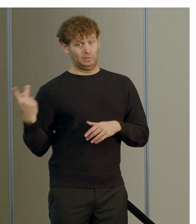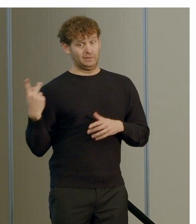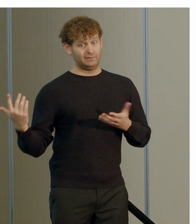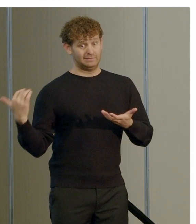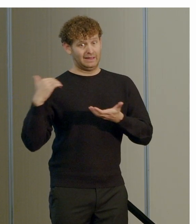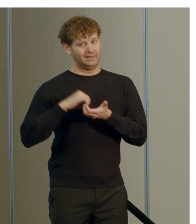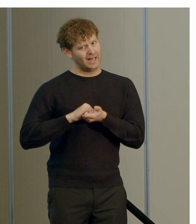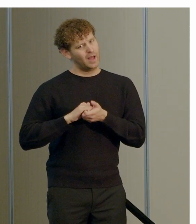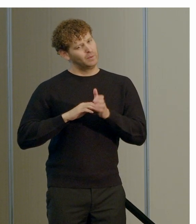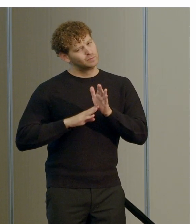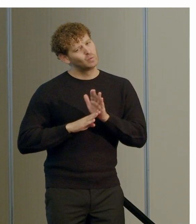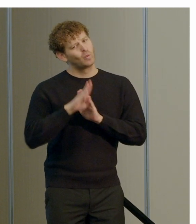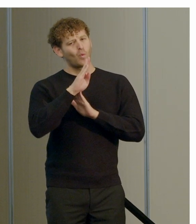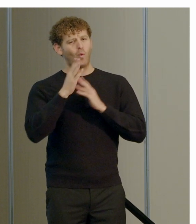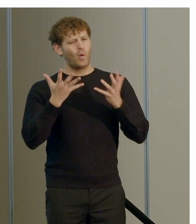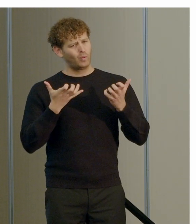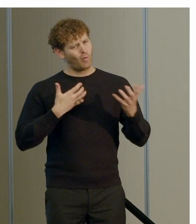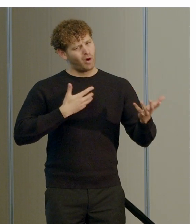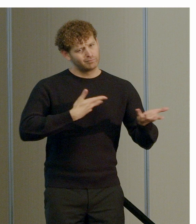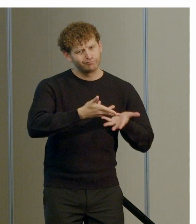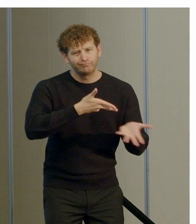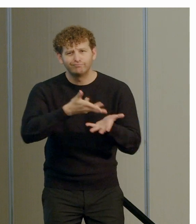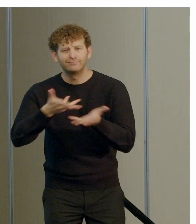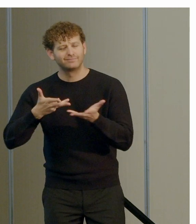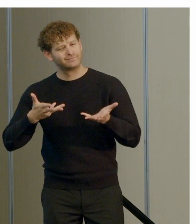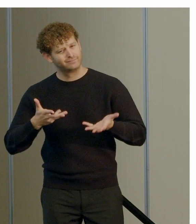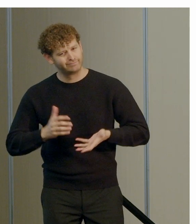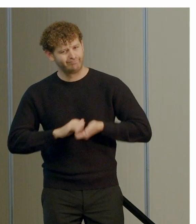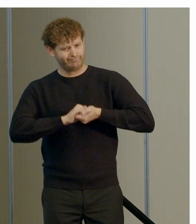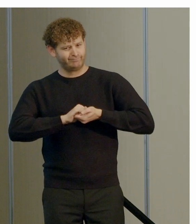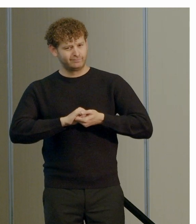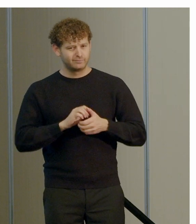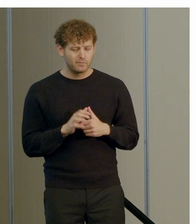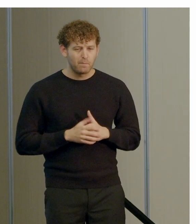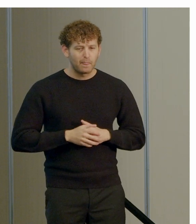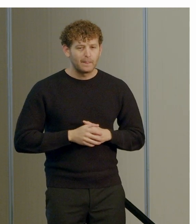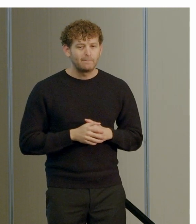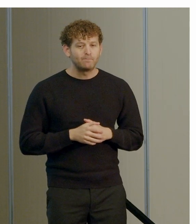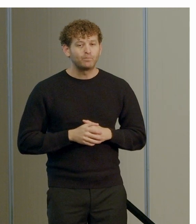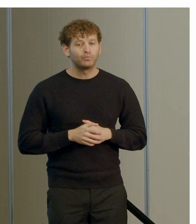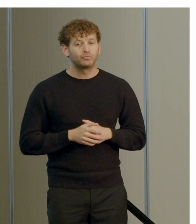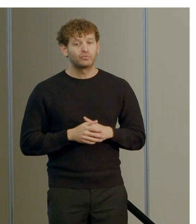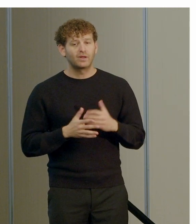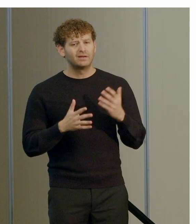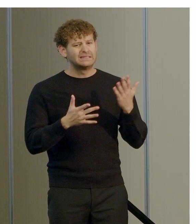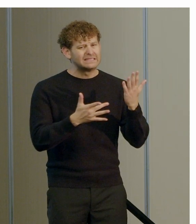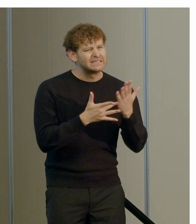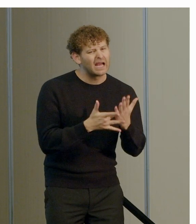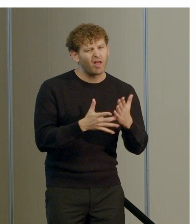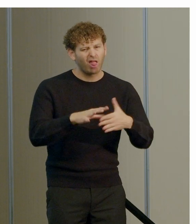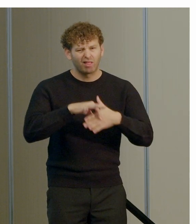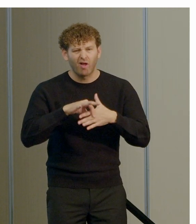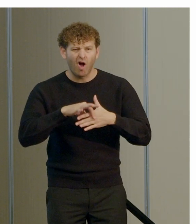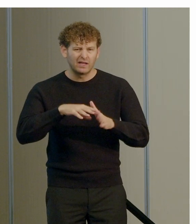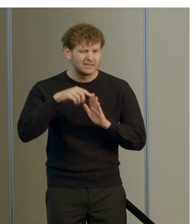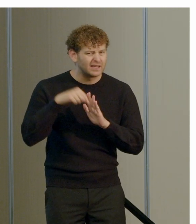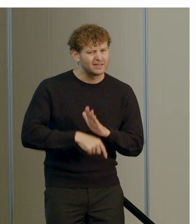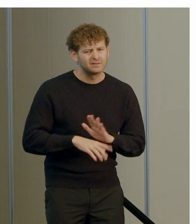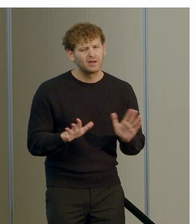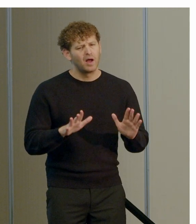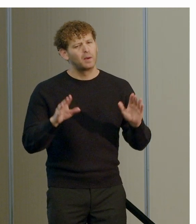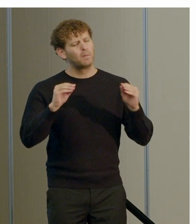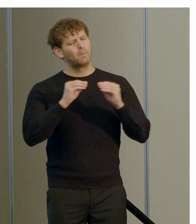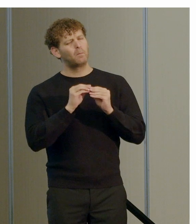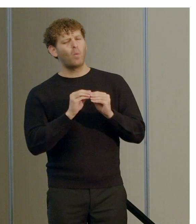not detailed, hard technical content. This is really about the story and what our takeaways are. And we're also going to